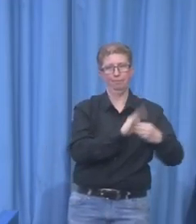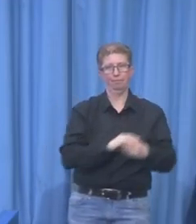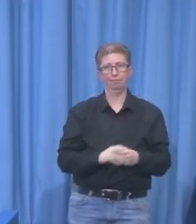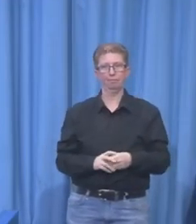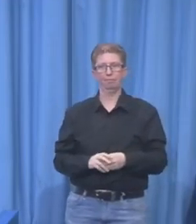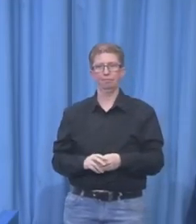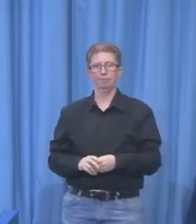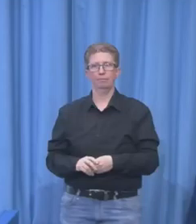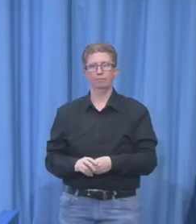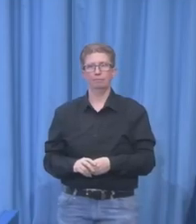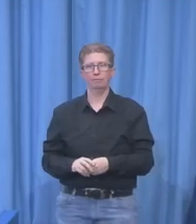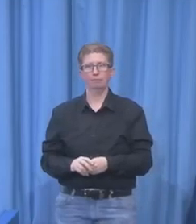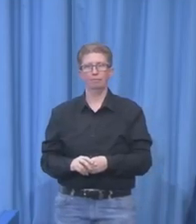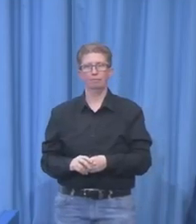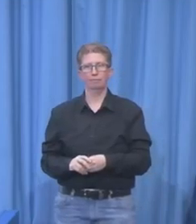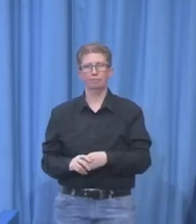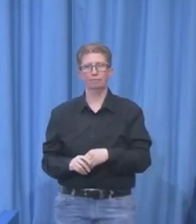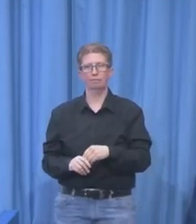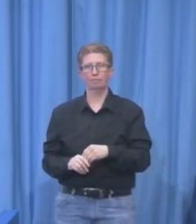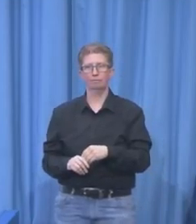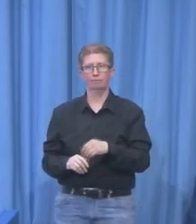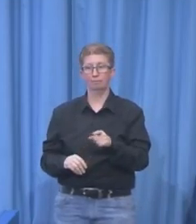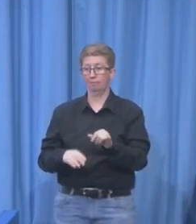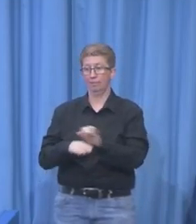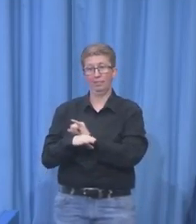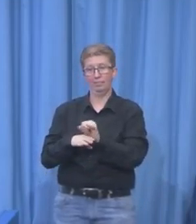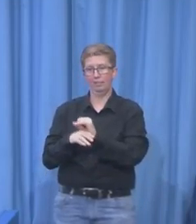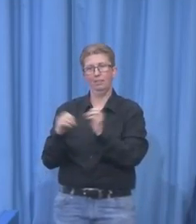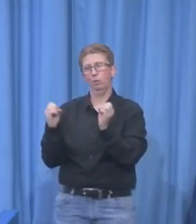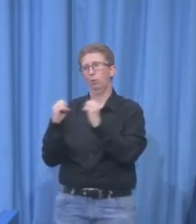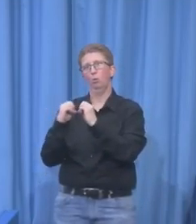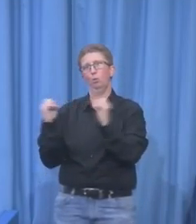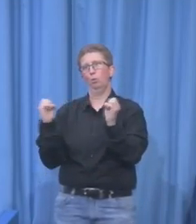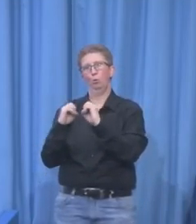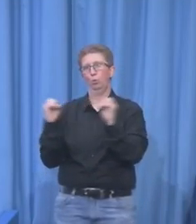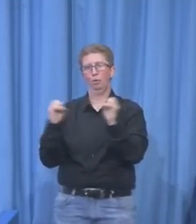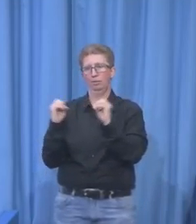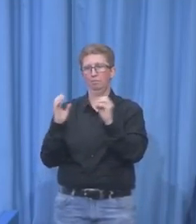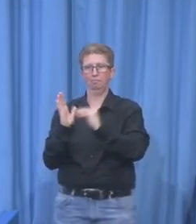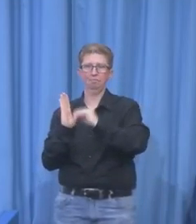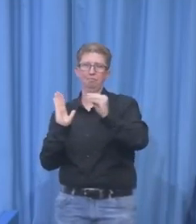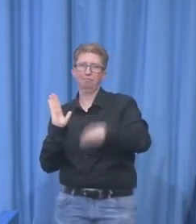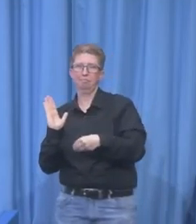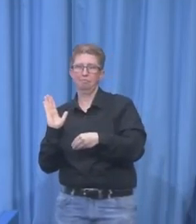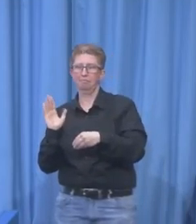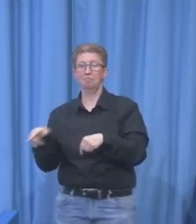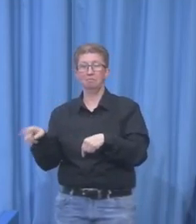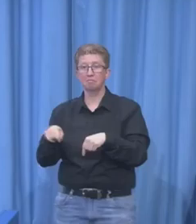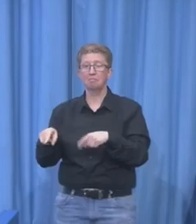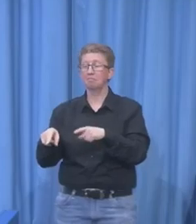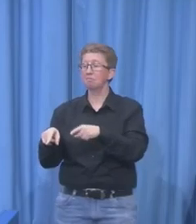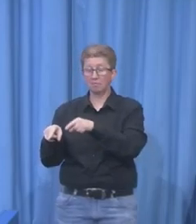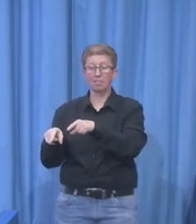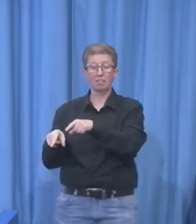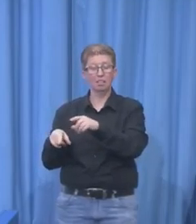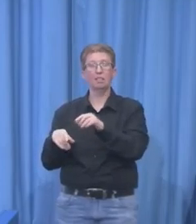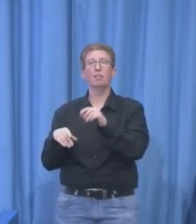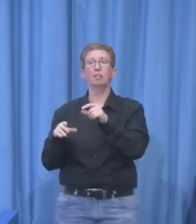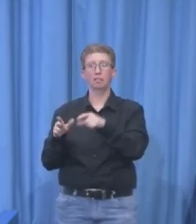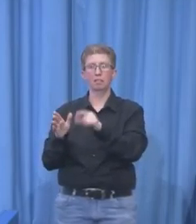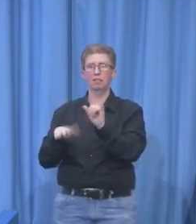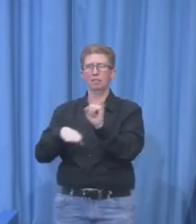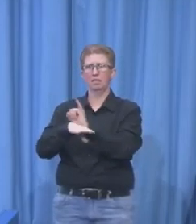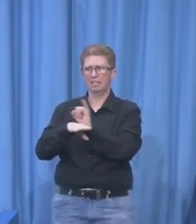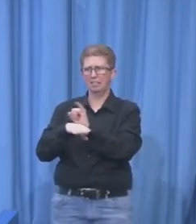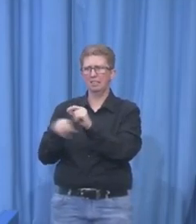they don't have a contract, but they have the right to walk out anytime they want. Nobody's forced to be there.